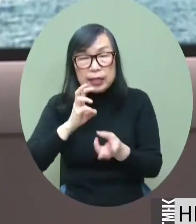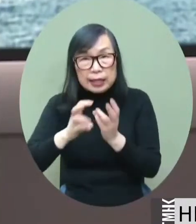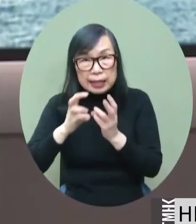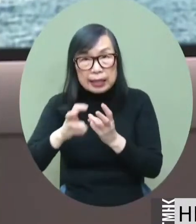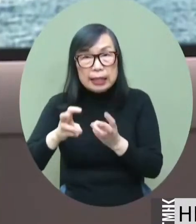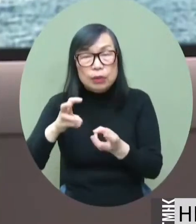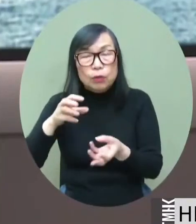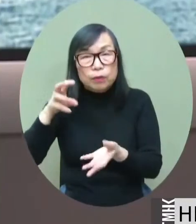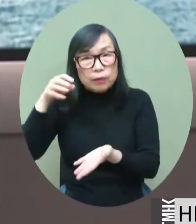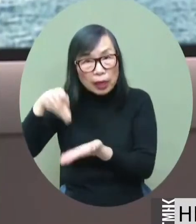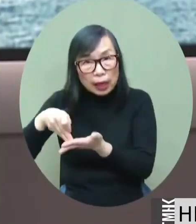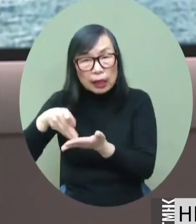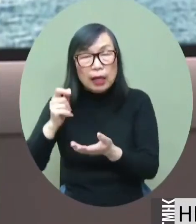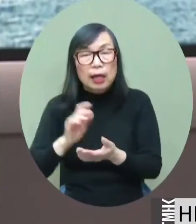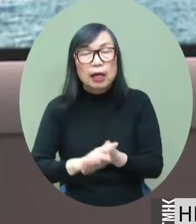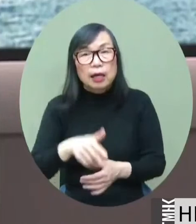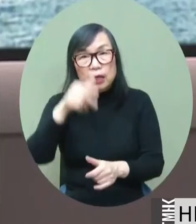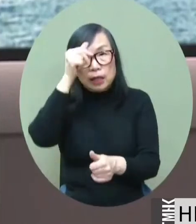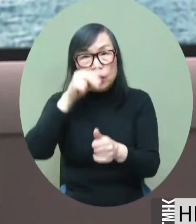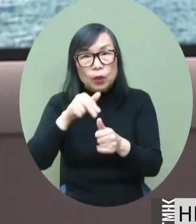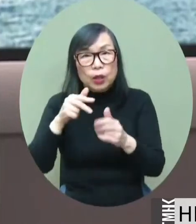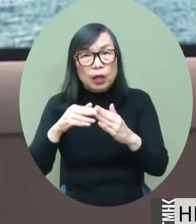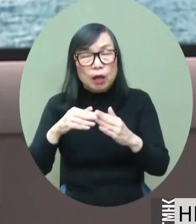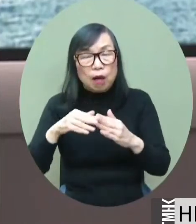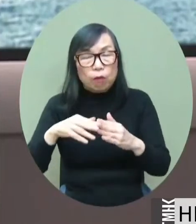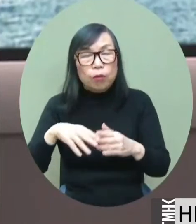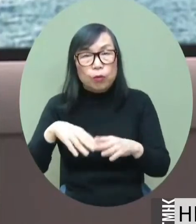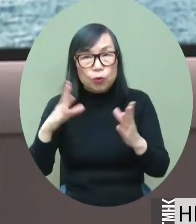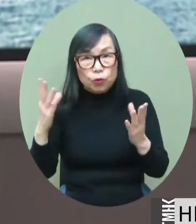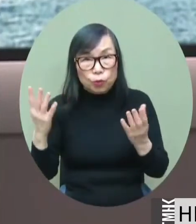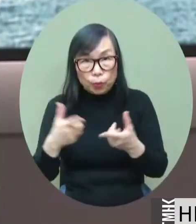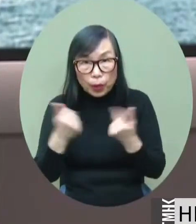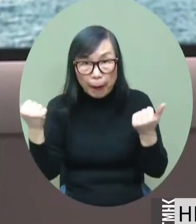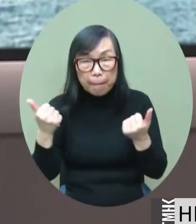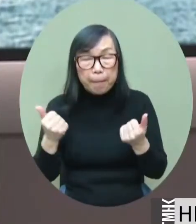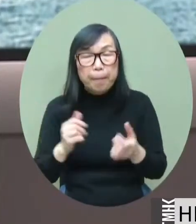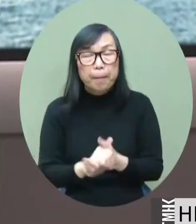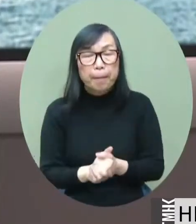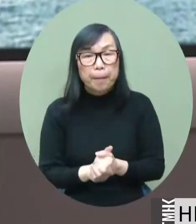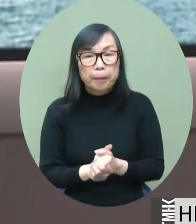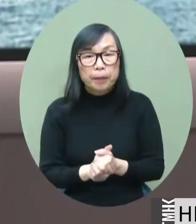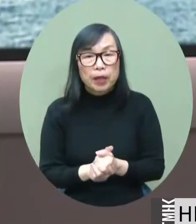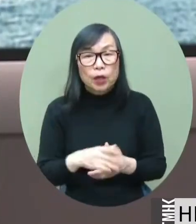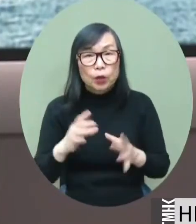So the information on prescription of oral drugs by